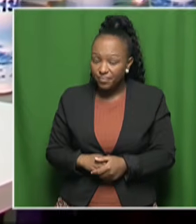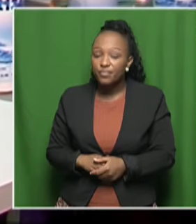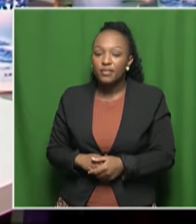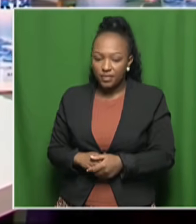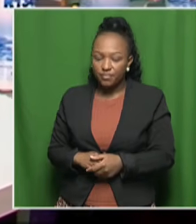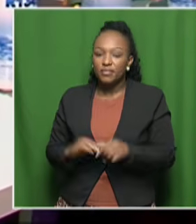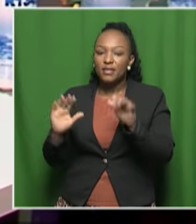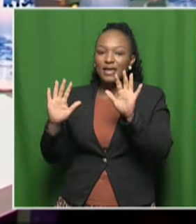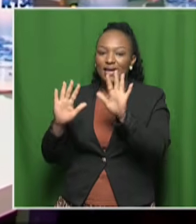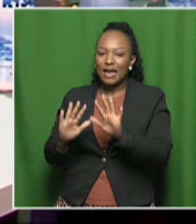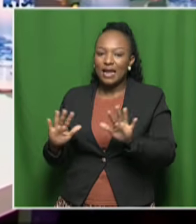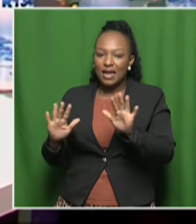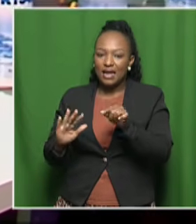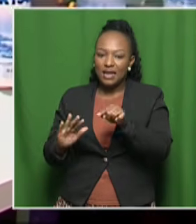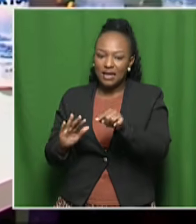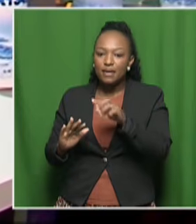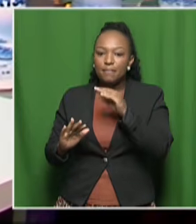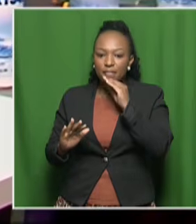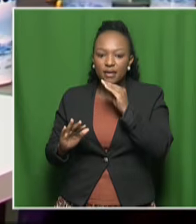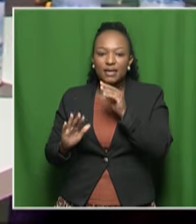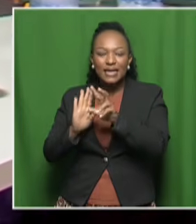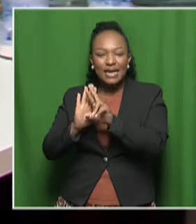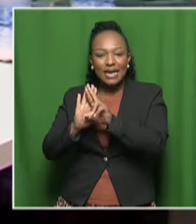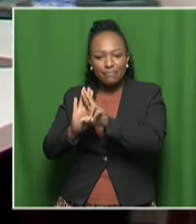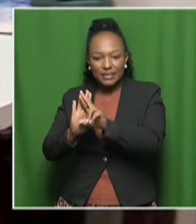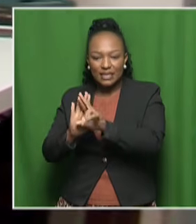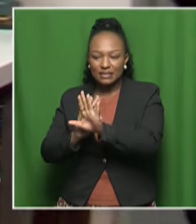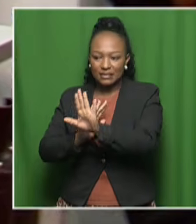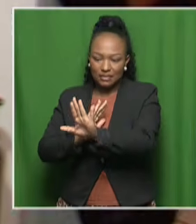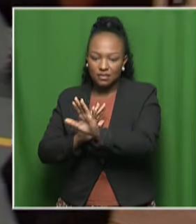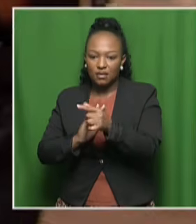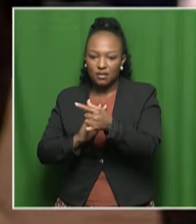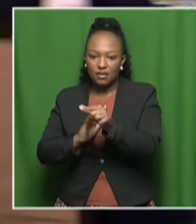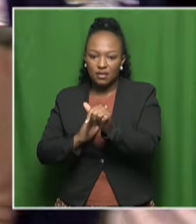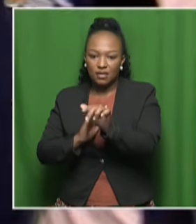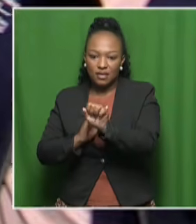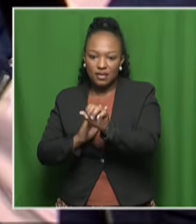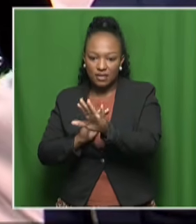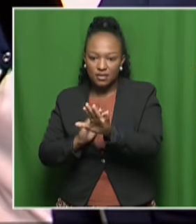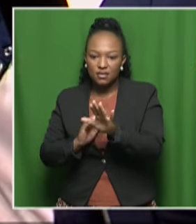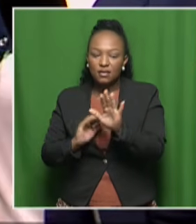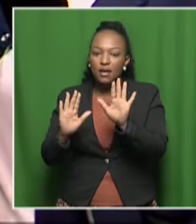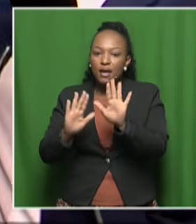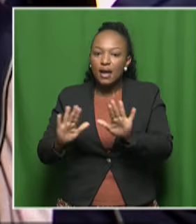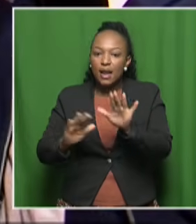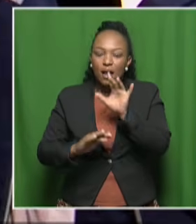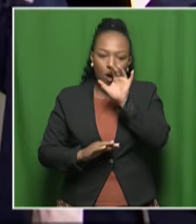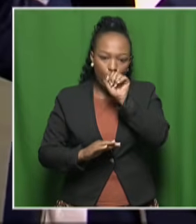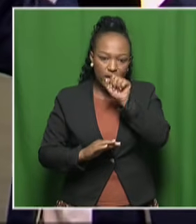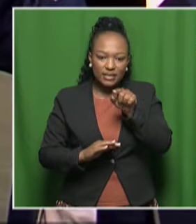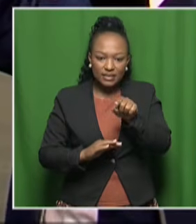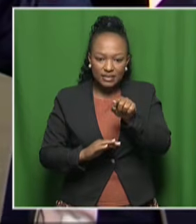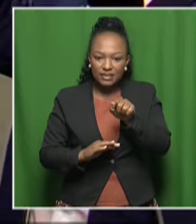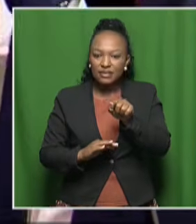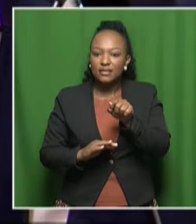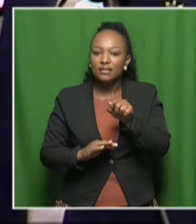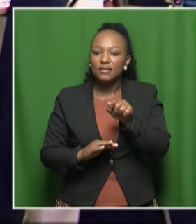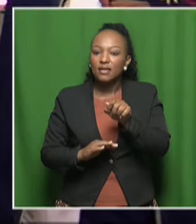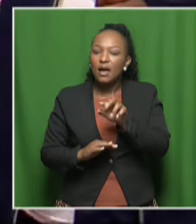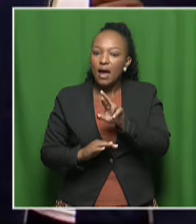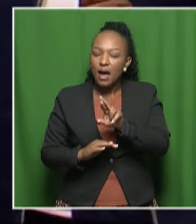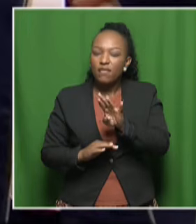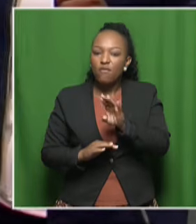color means that it stands for that gas. Like the color orange, R404, you will not find any other